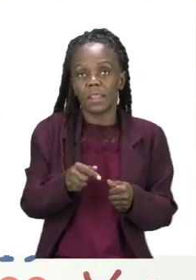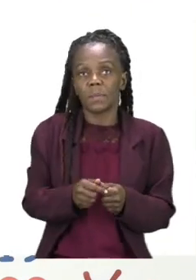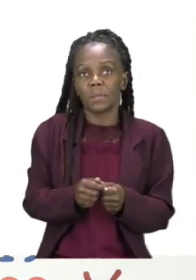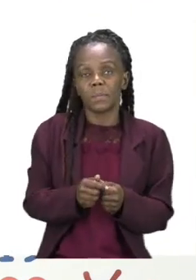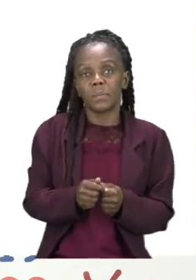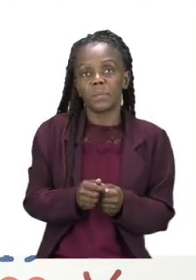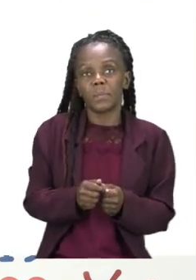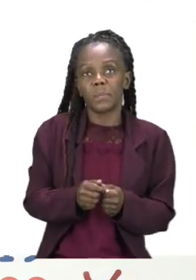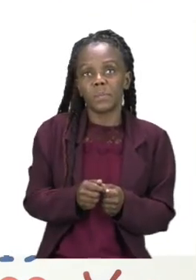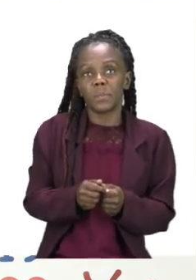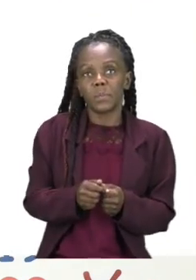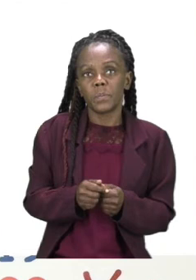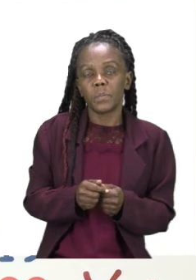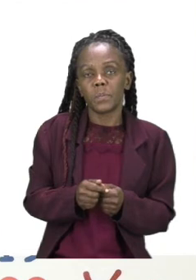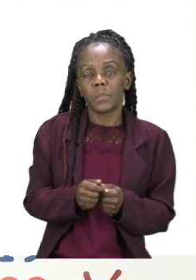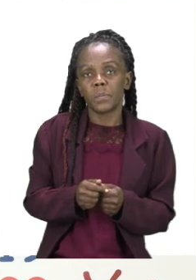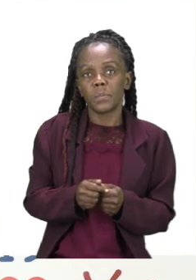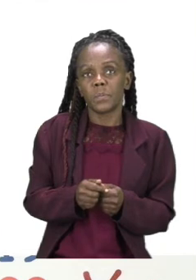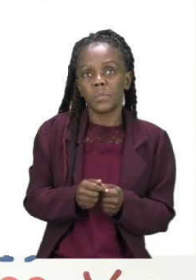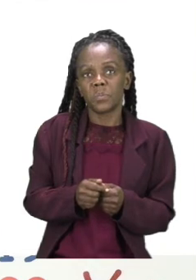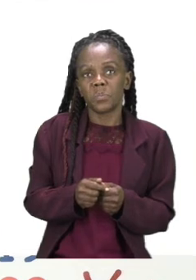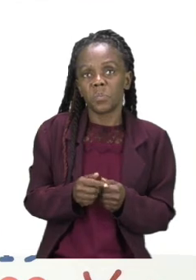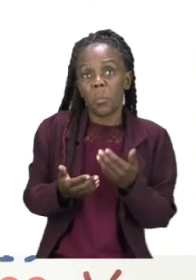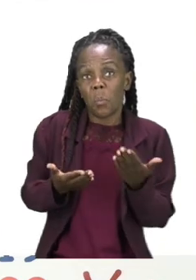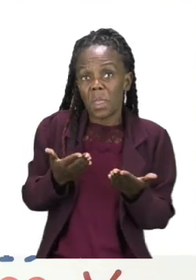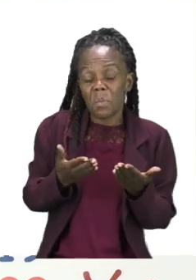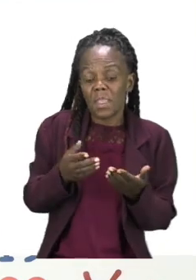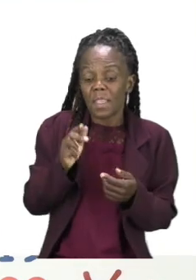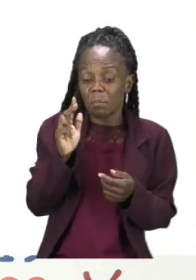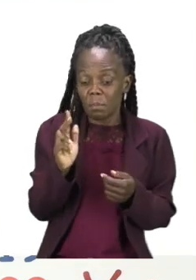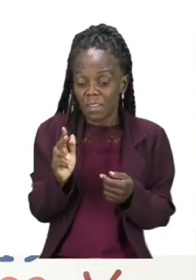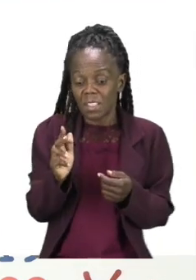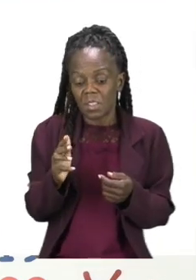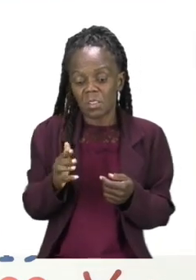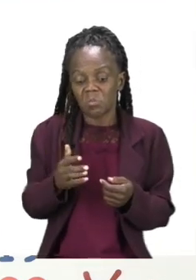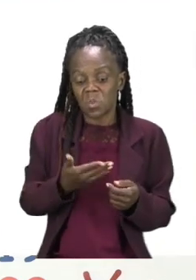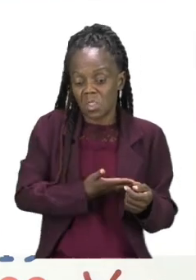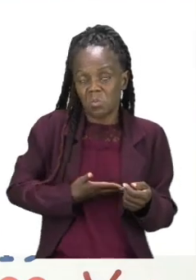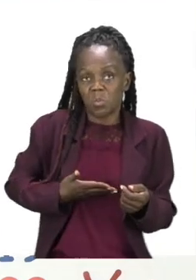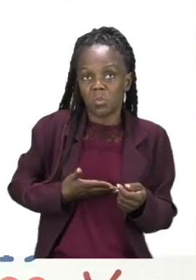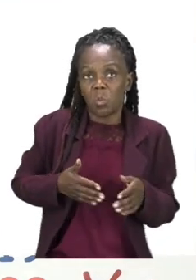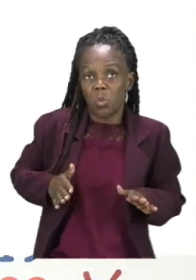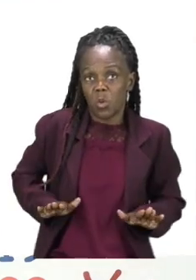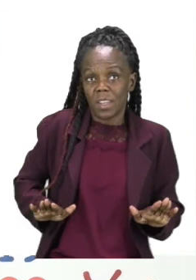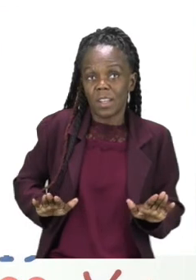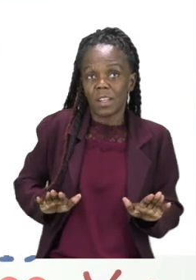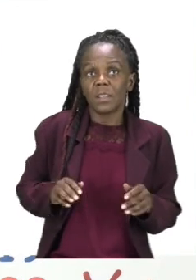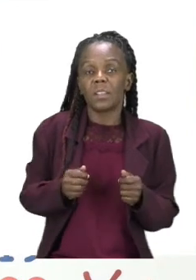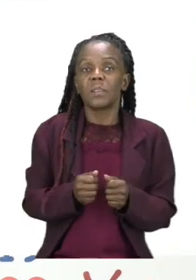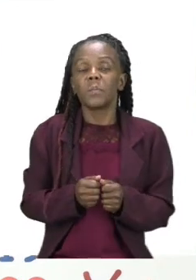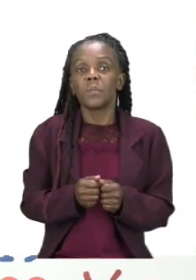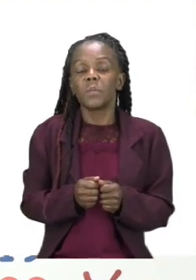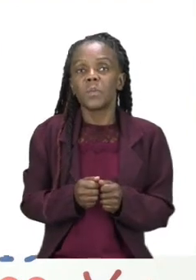Very good. And if that person is a girl or a woman, we point to that girl or